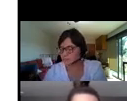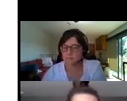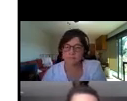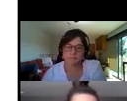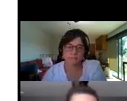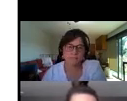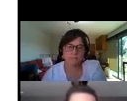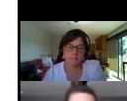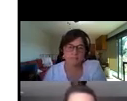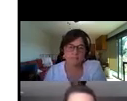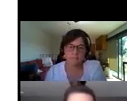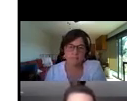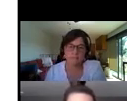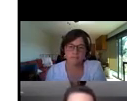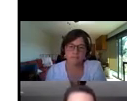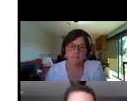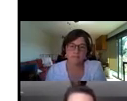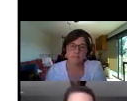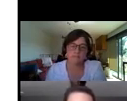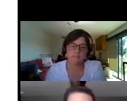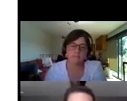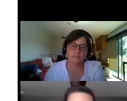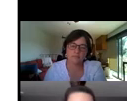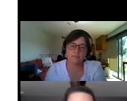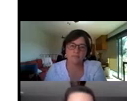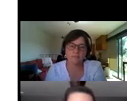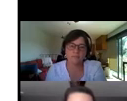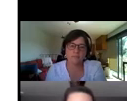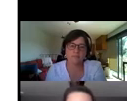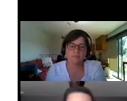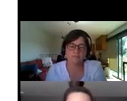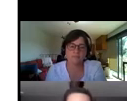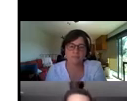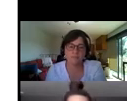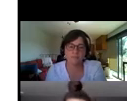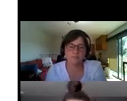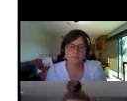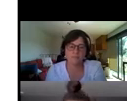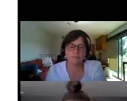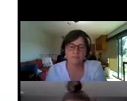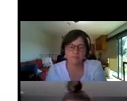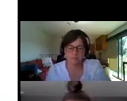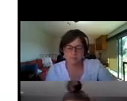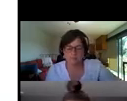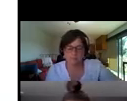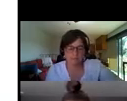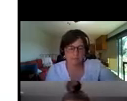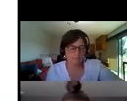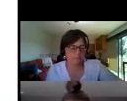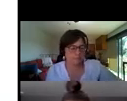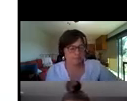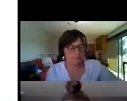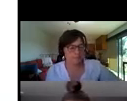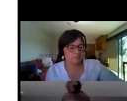and guide them. And South Castro was that for our California students. So the tracking of the students into low-skilled jobs was